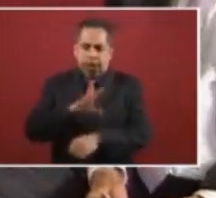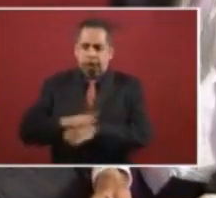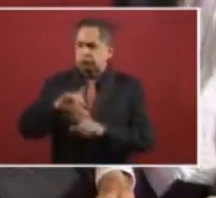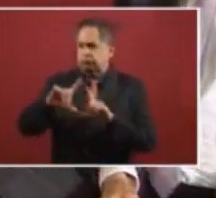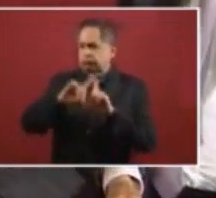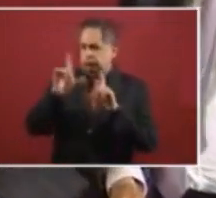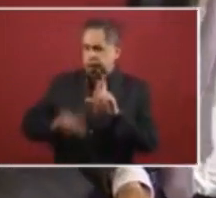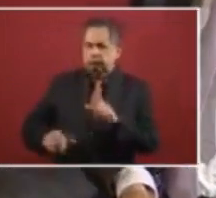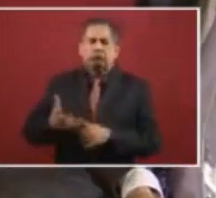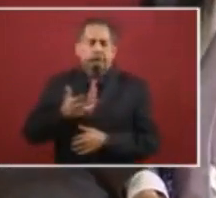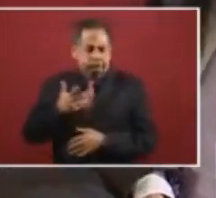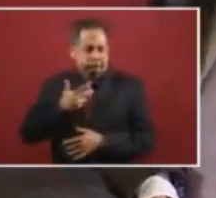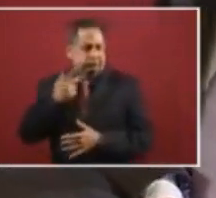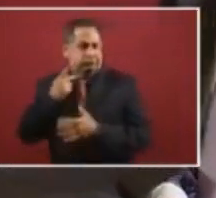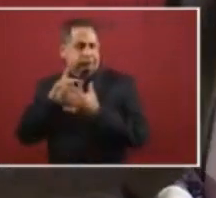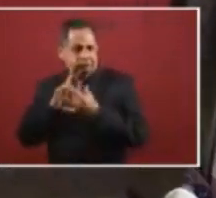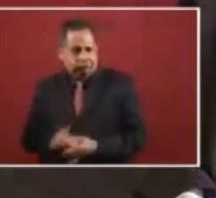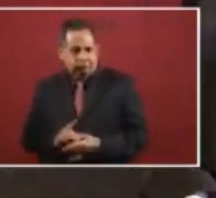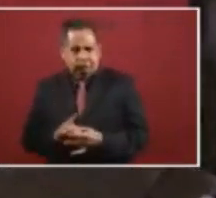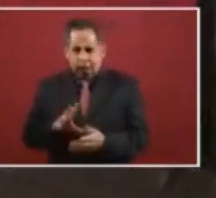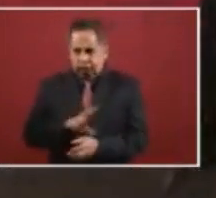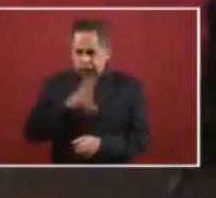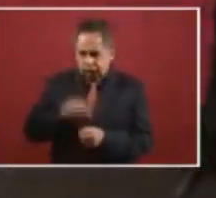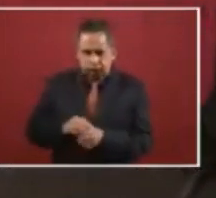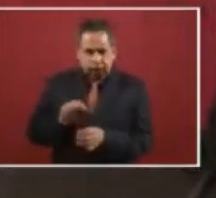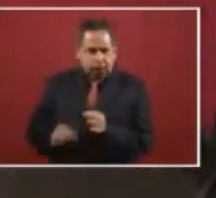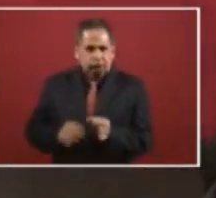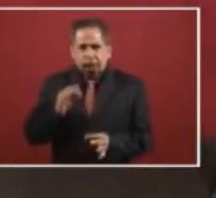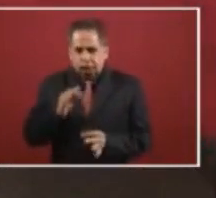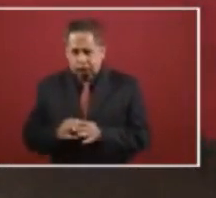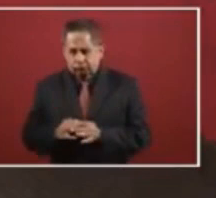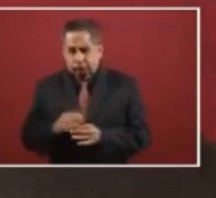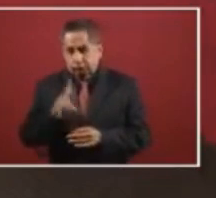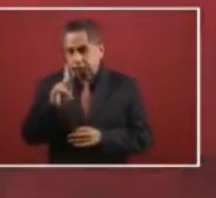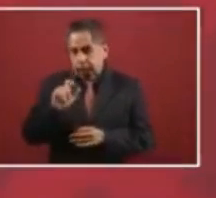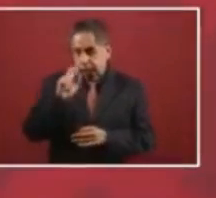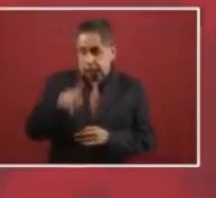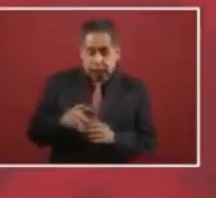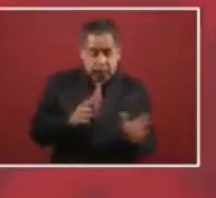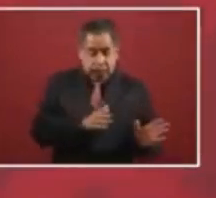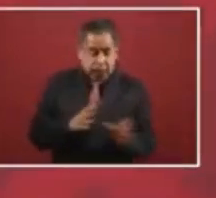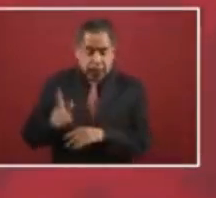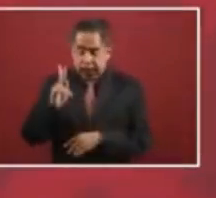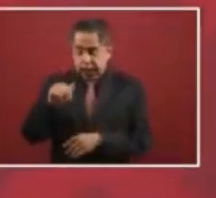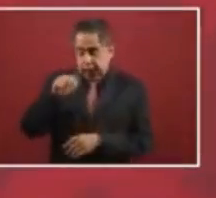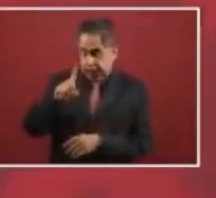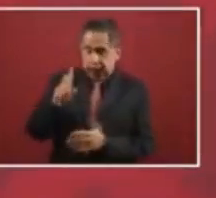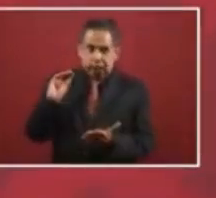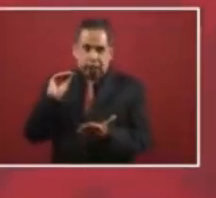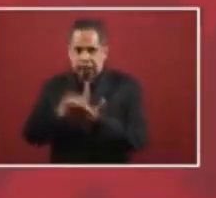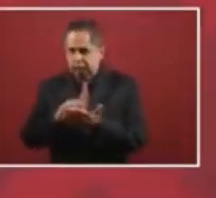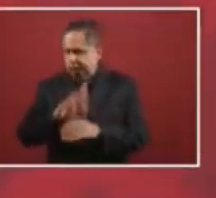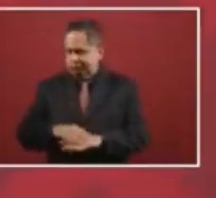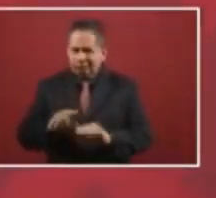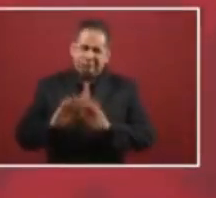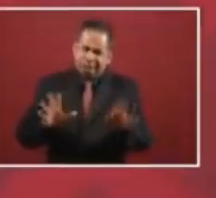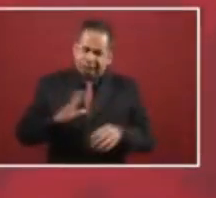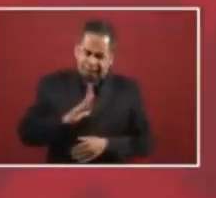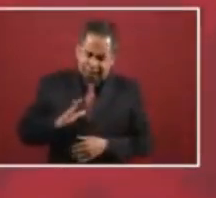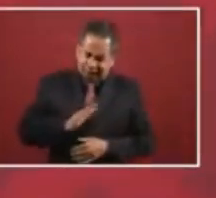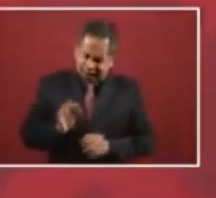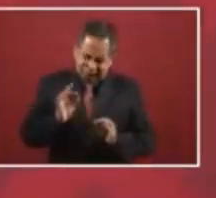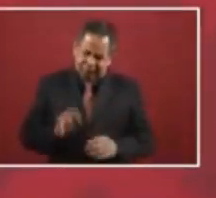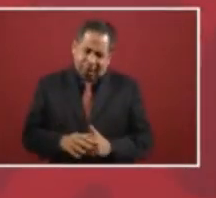regarding the energy sector, which is defined with the